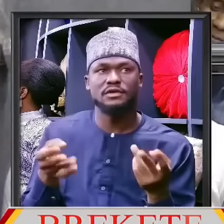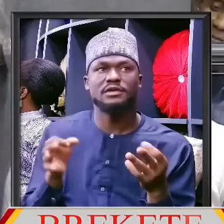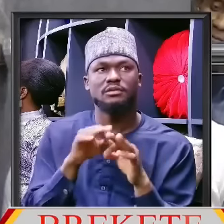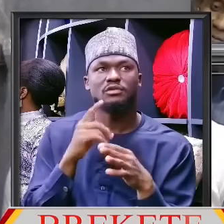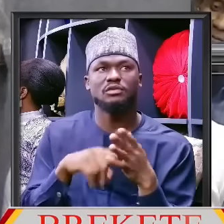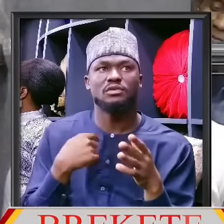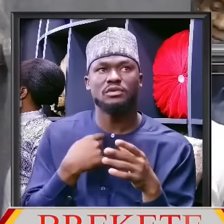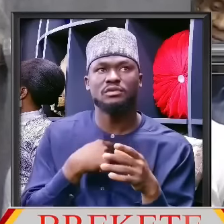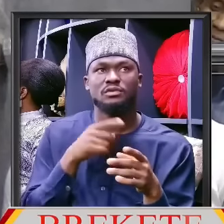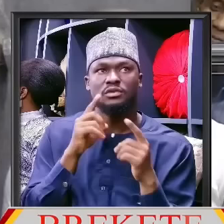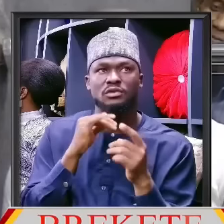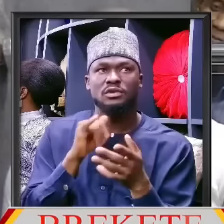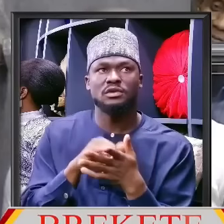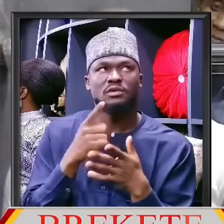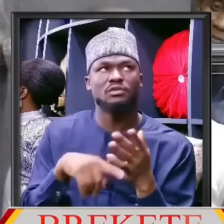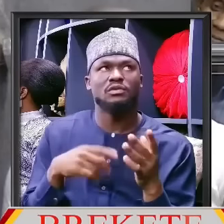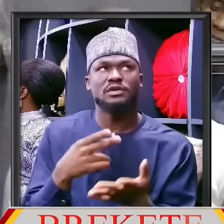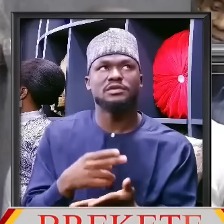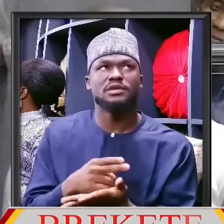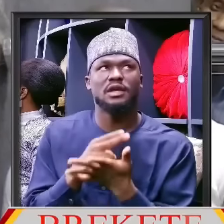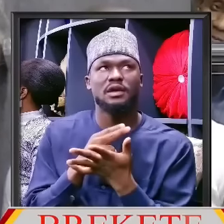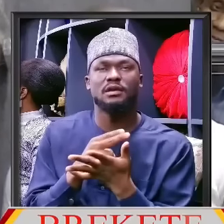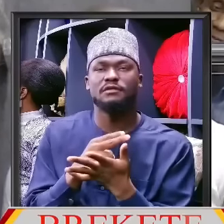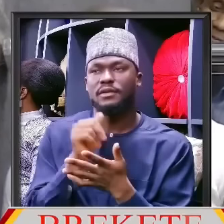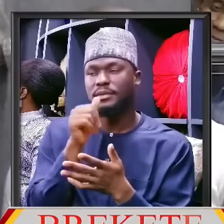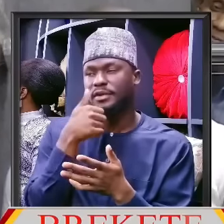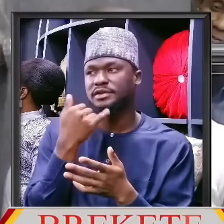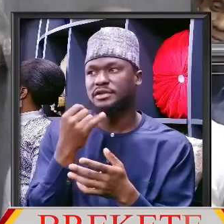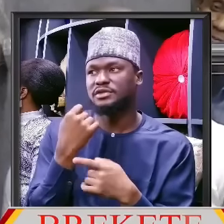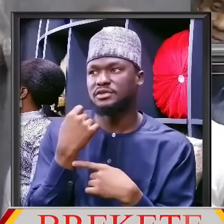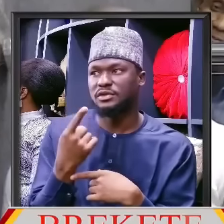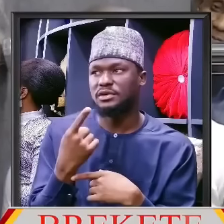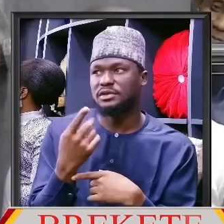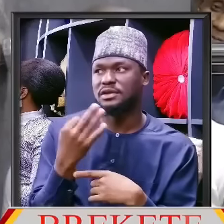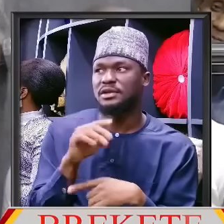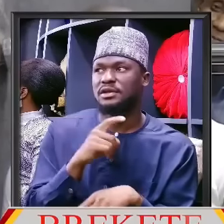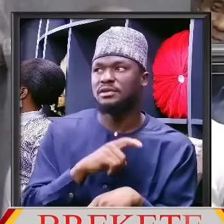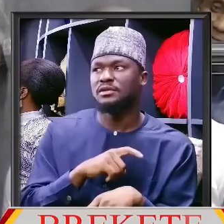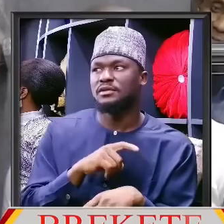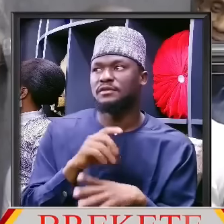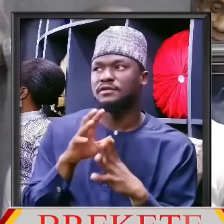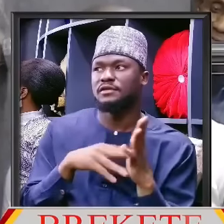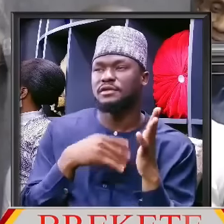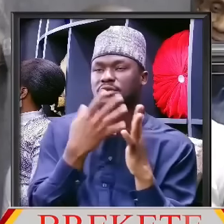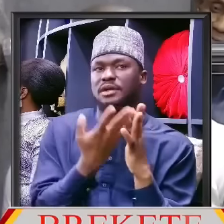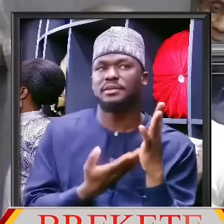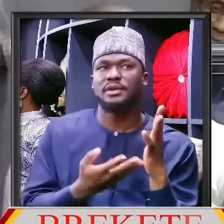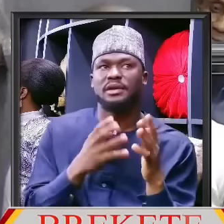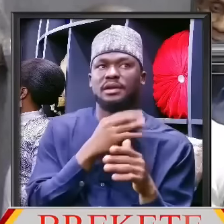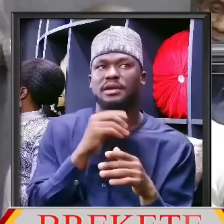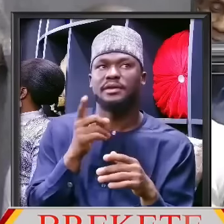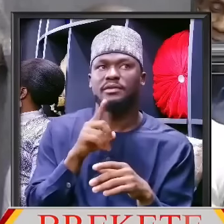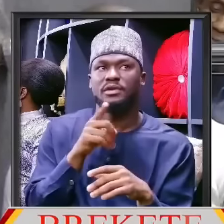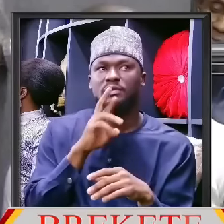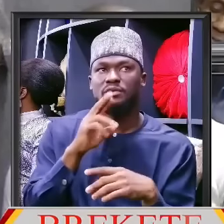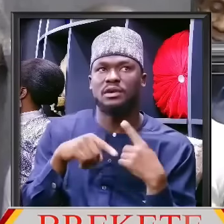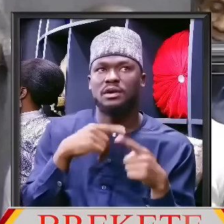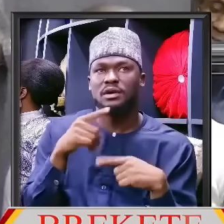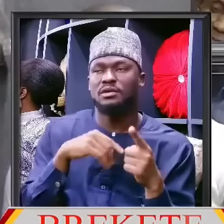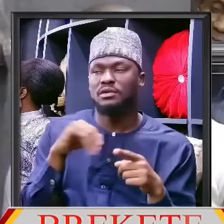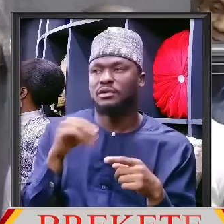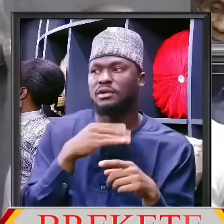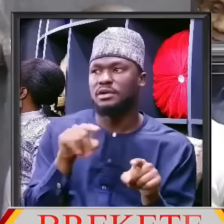now? Waiting they help patients. Waiting they help patients. Now, understanding of timeline and where you are going.